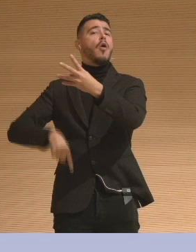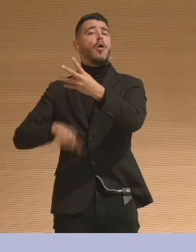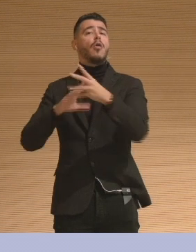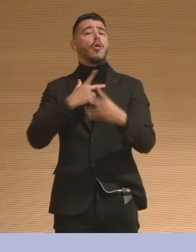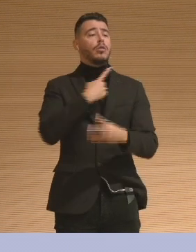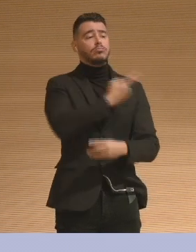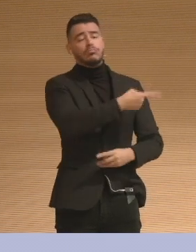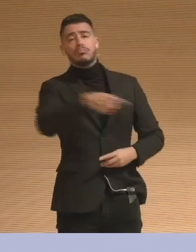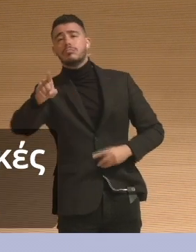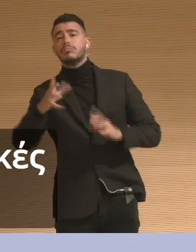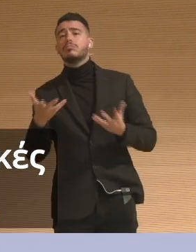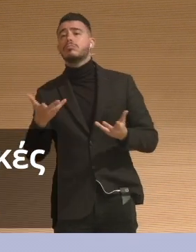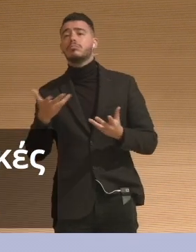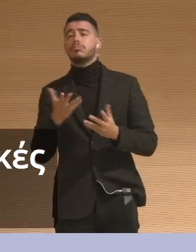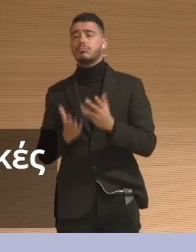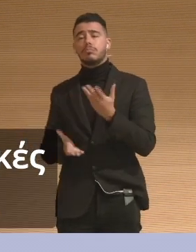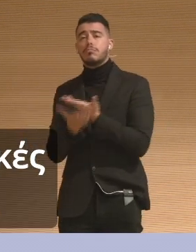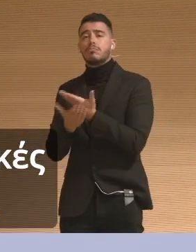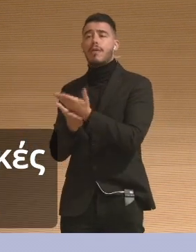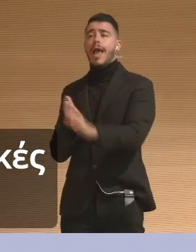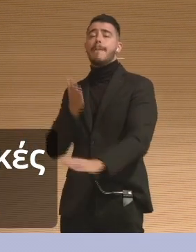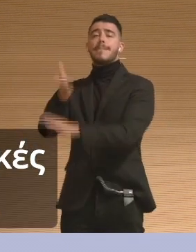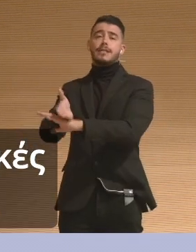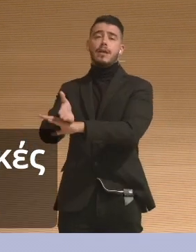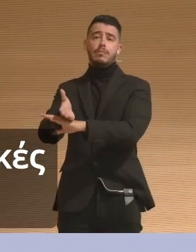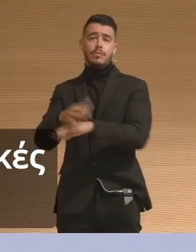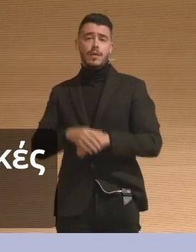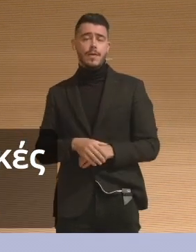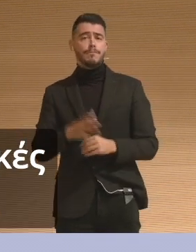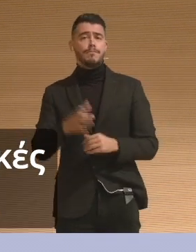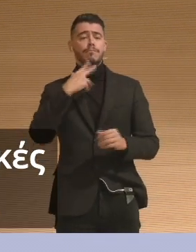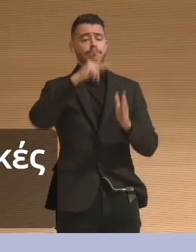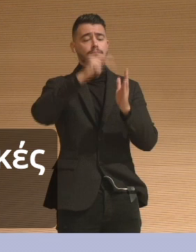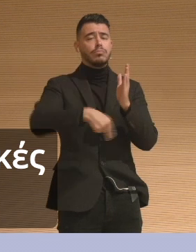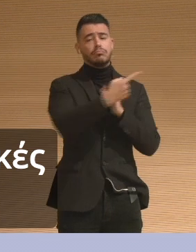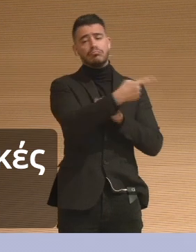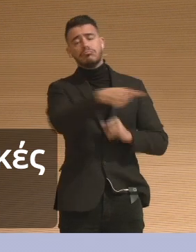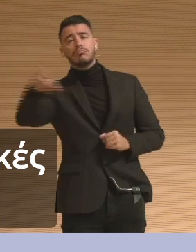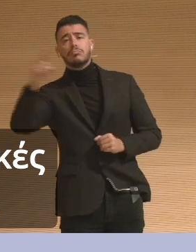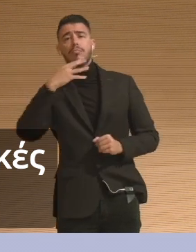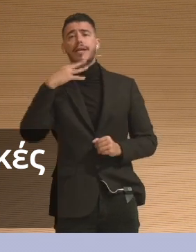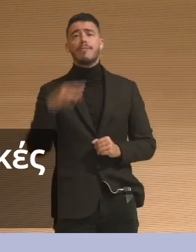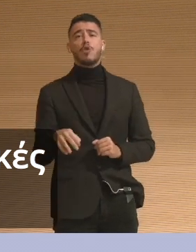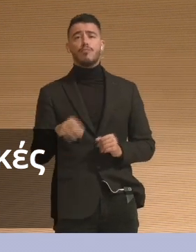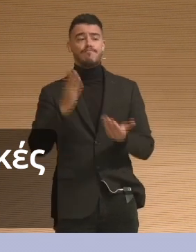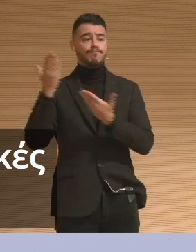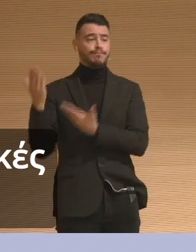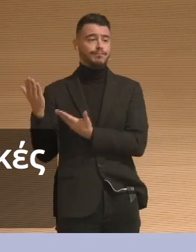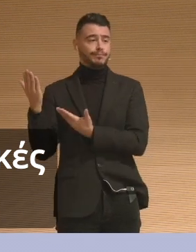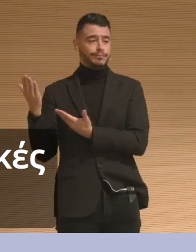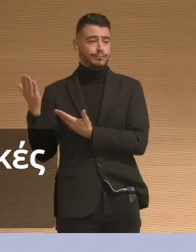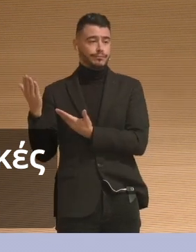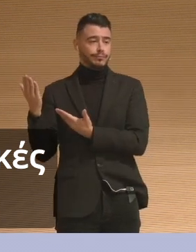prescribing work? Well, because the schemes integrate psychological, social, and biomedical approaches